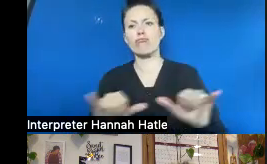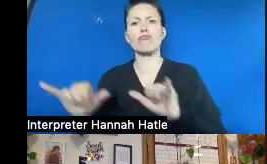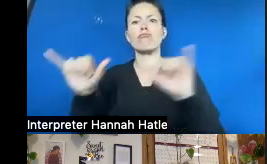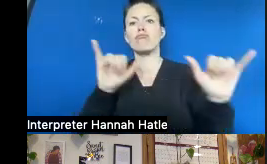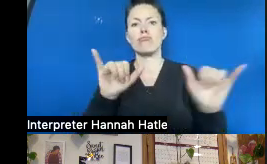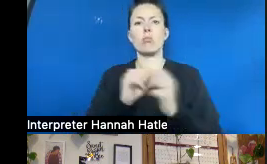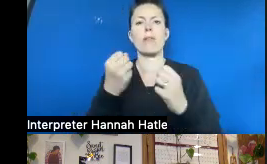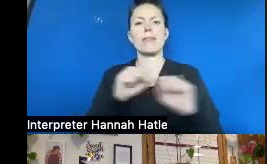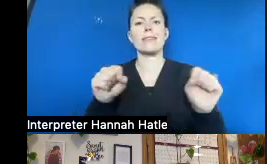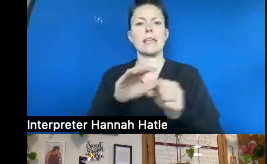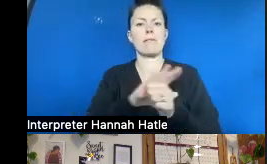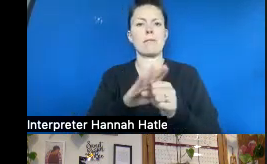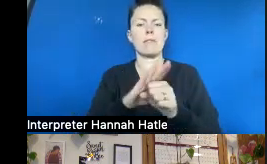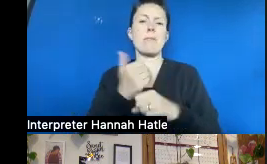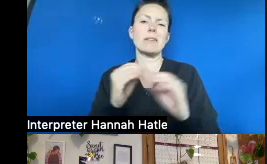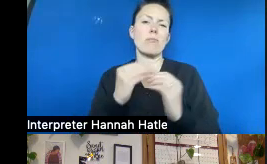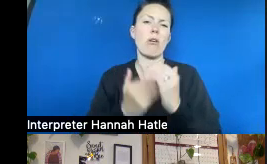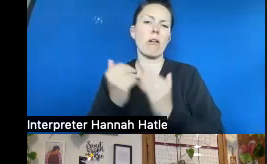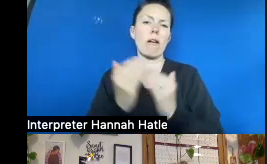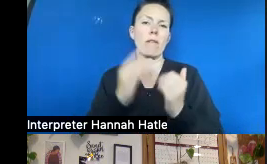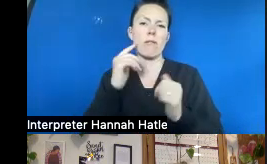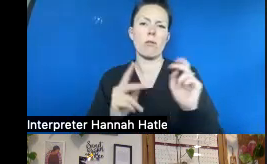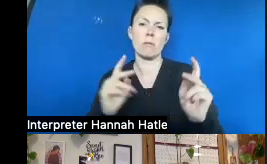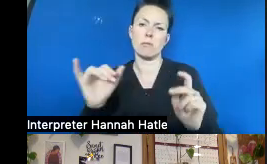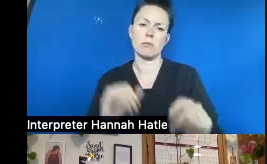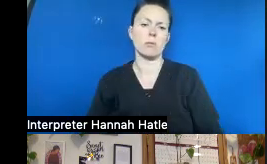safer and more comfortable for folks. So.